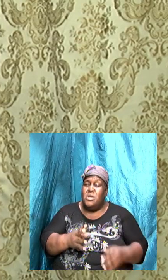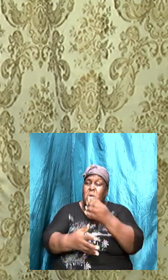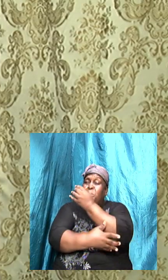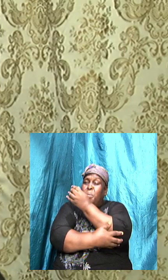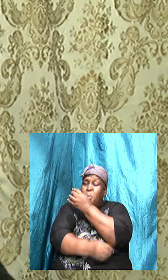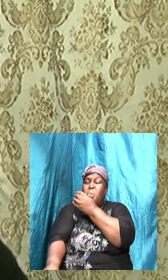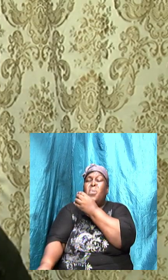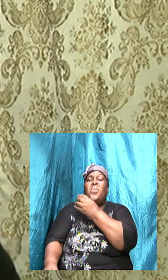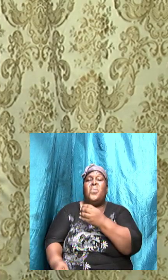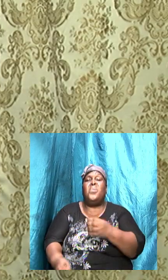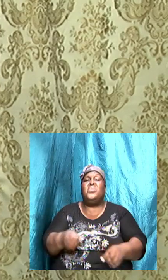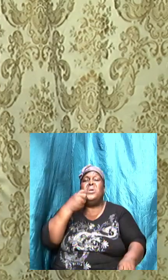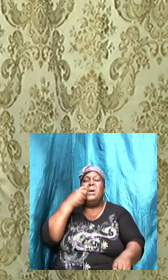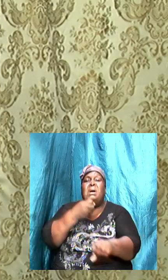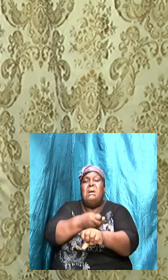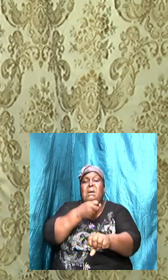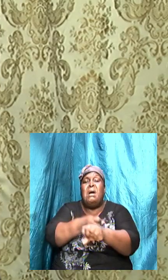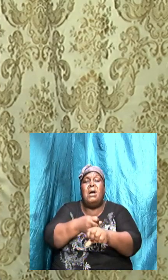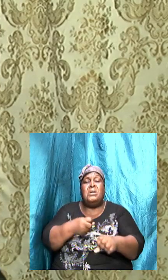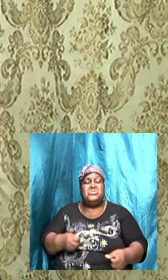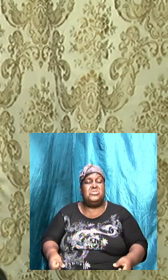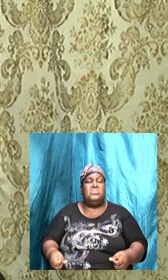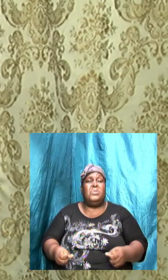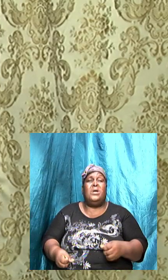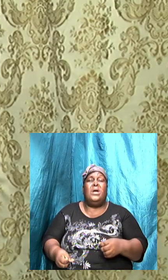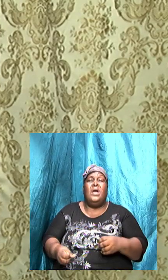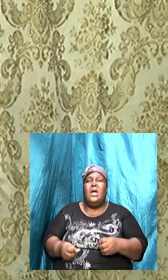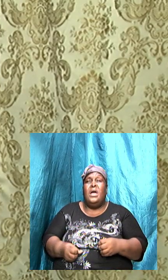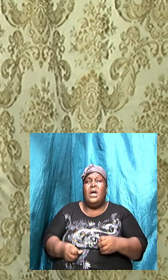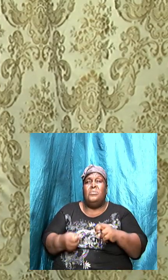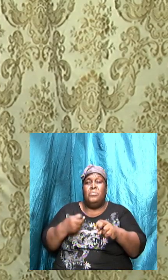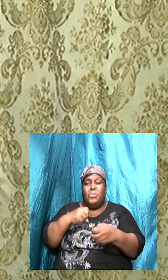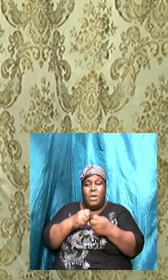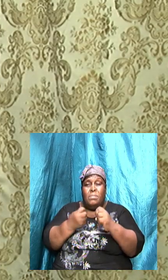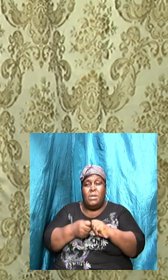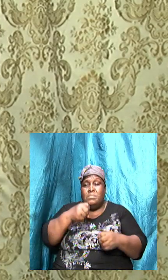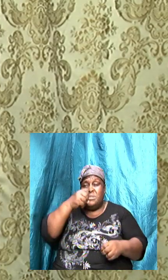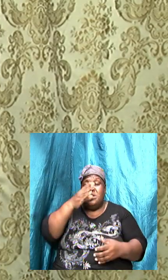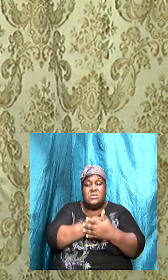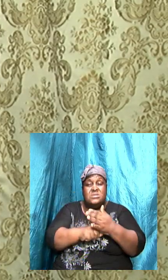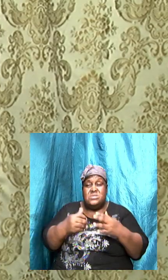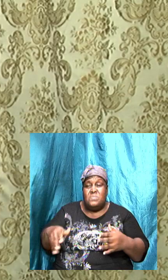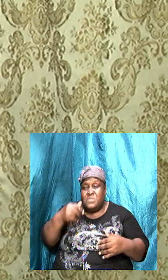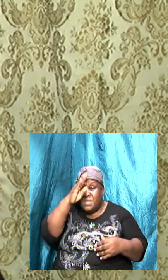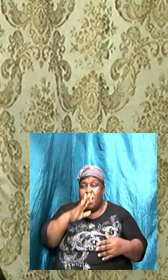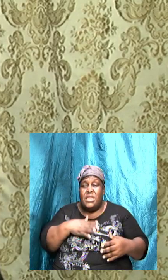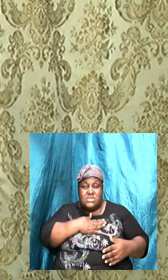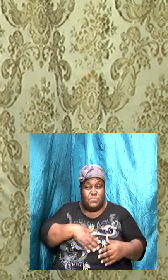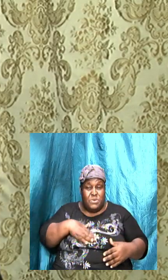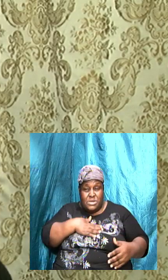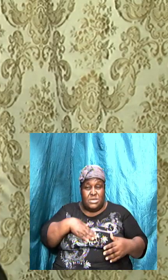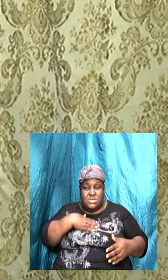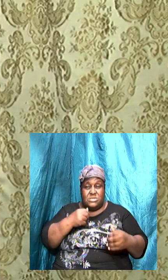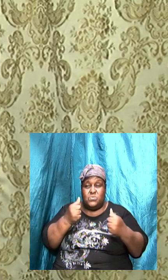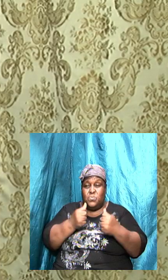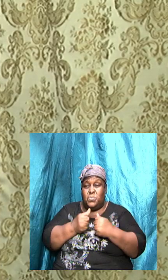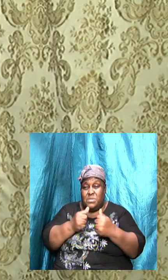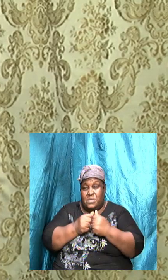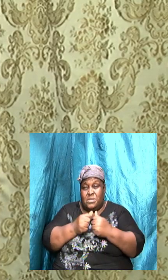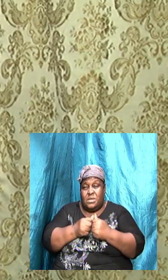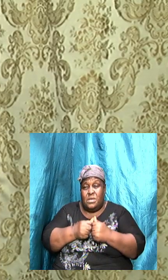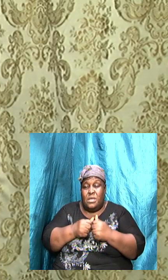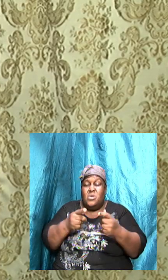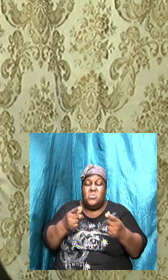hardship is something that God is pleased with. And we do ourselves a